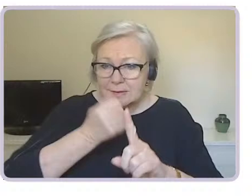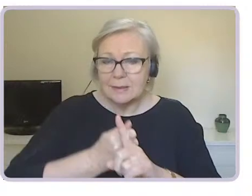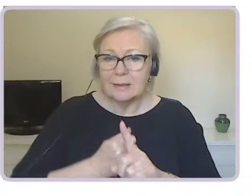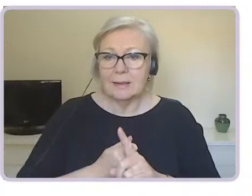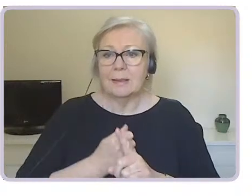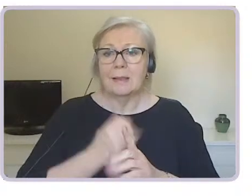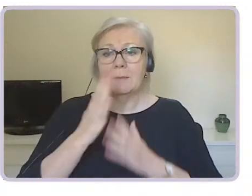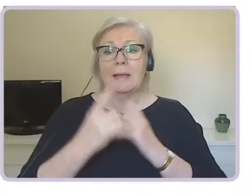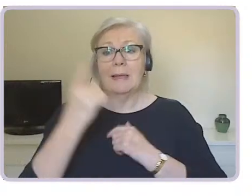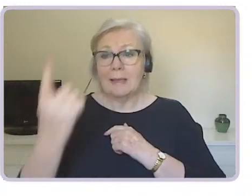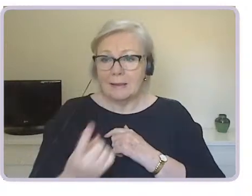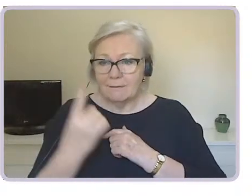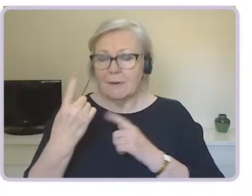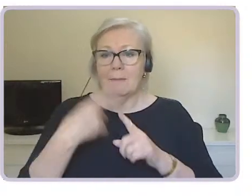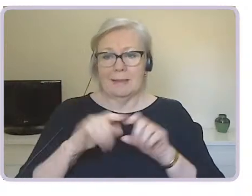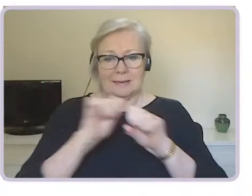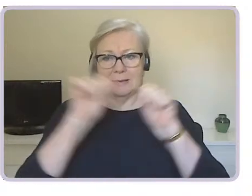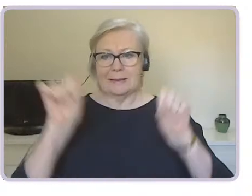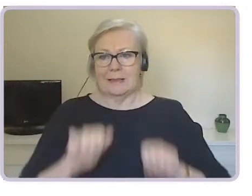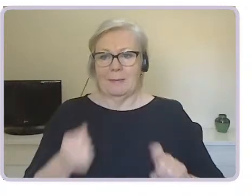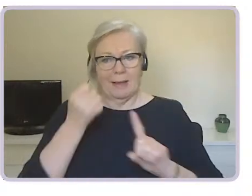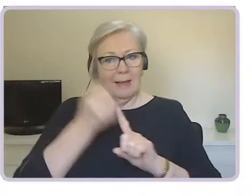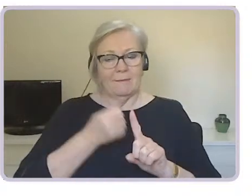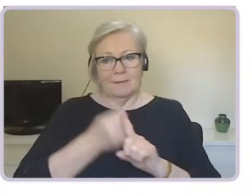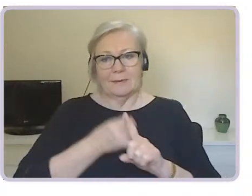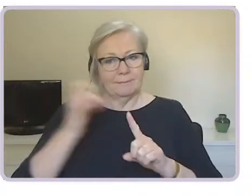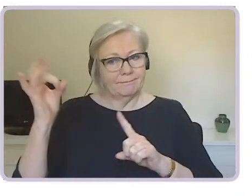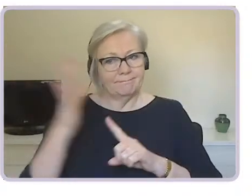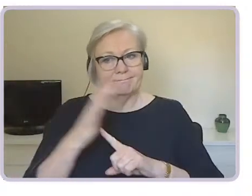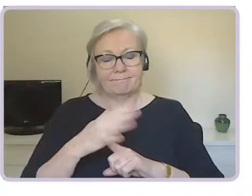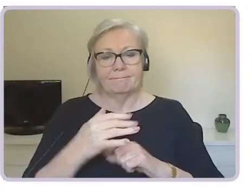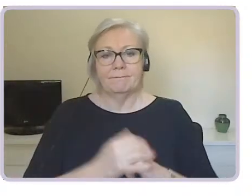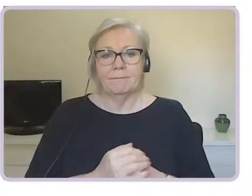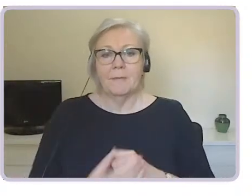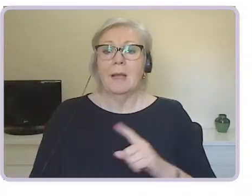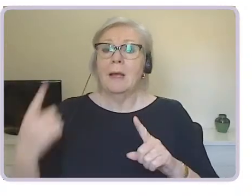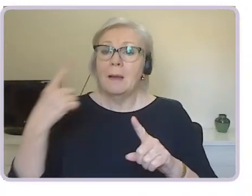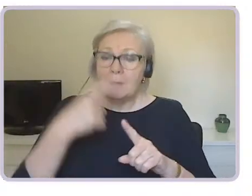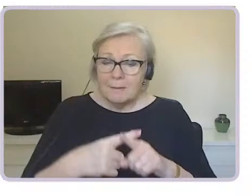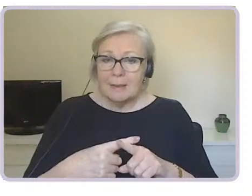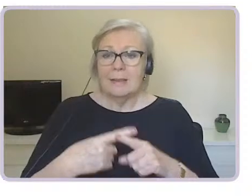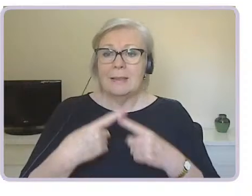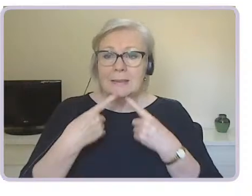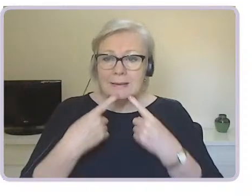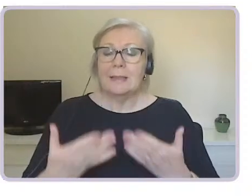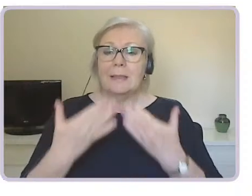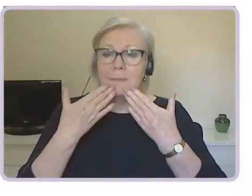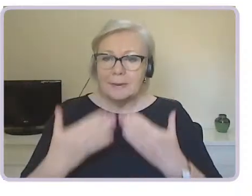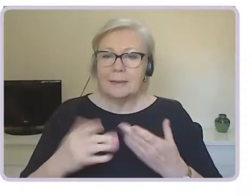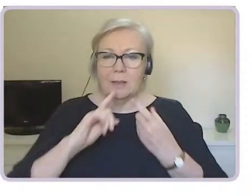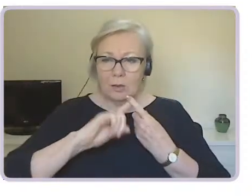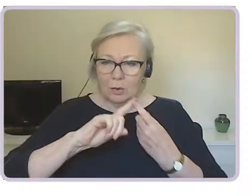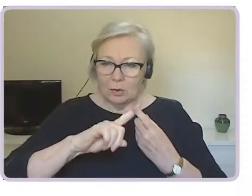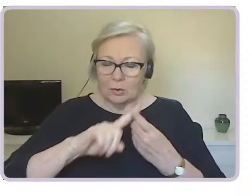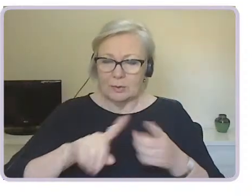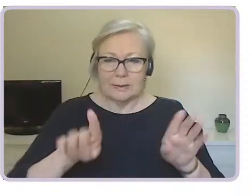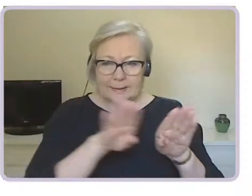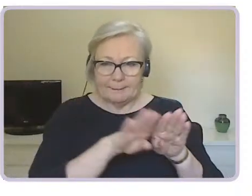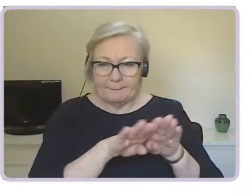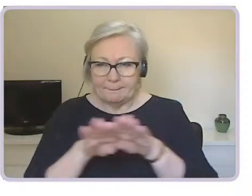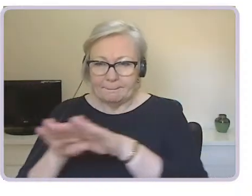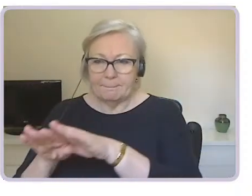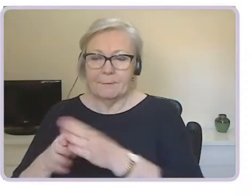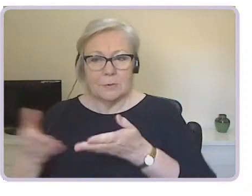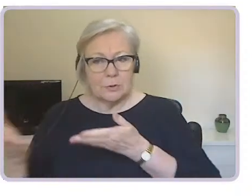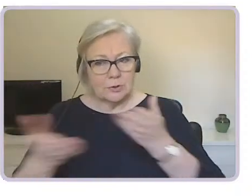and systemic, and again, emphasising continuity of service and the